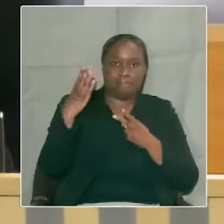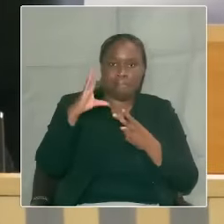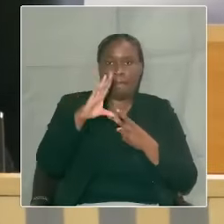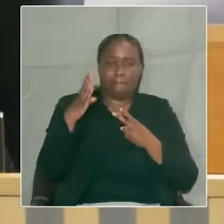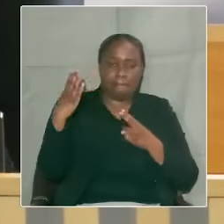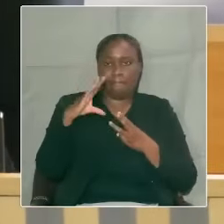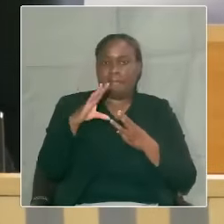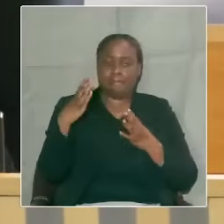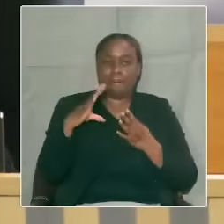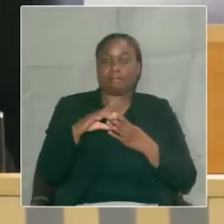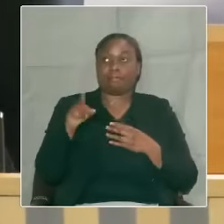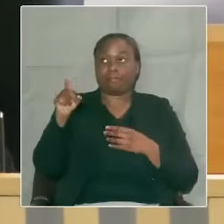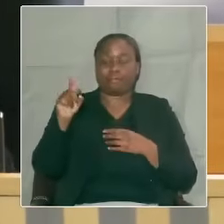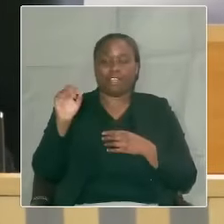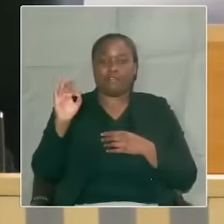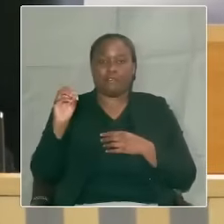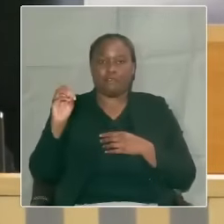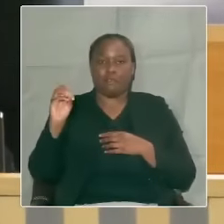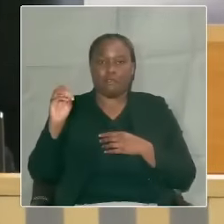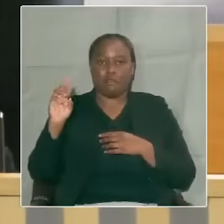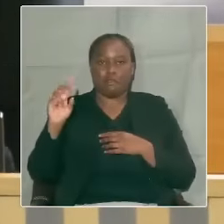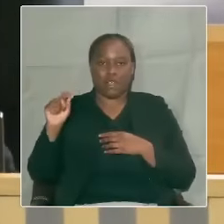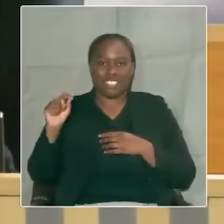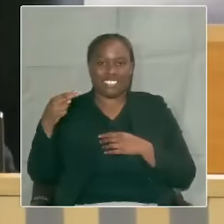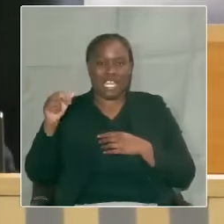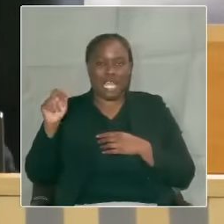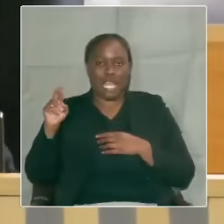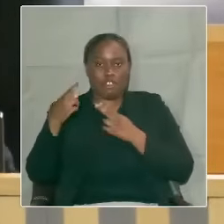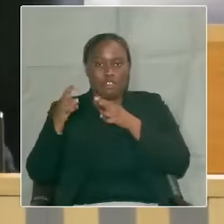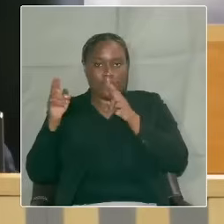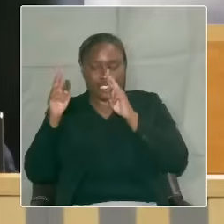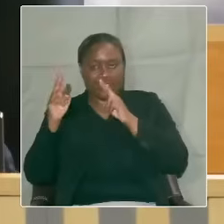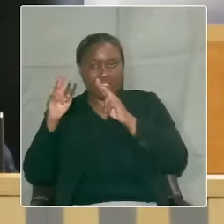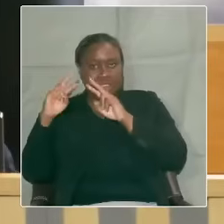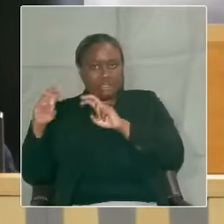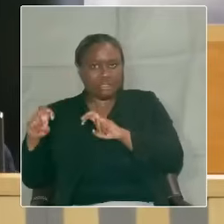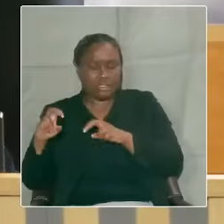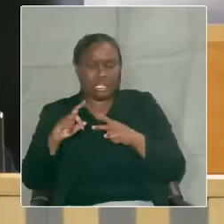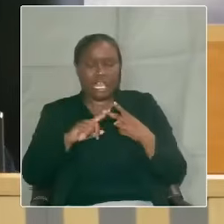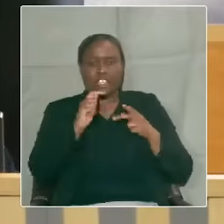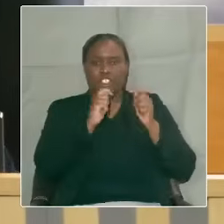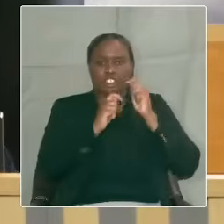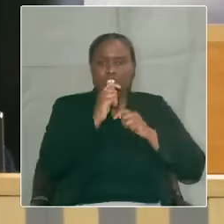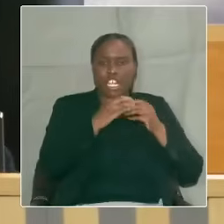the traditional leaders, who made that decision to extend?